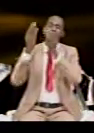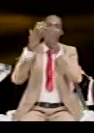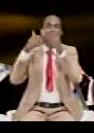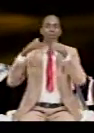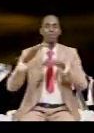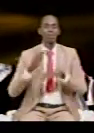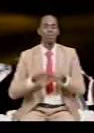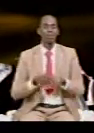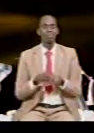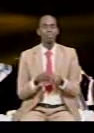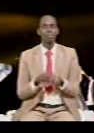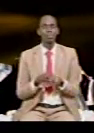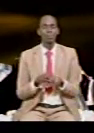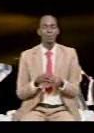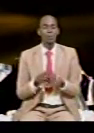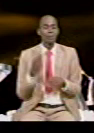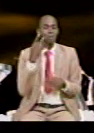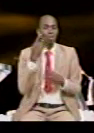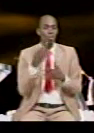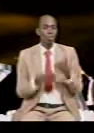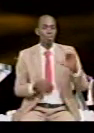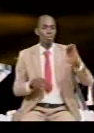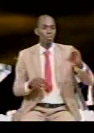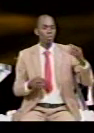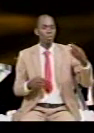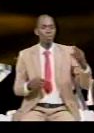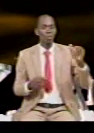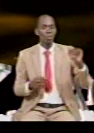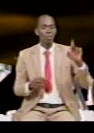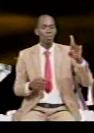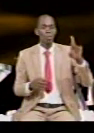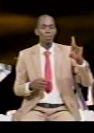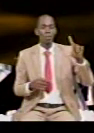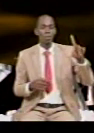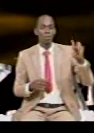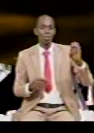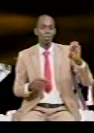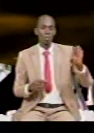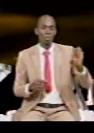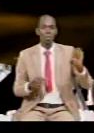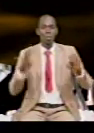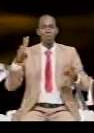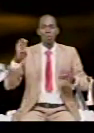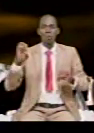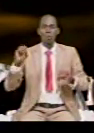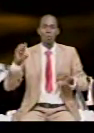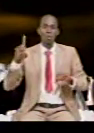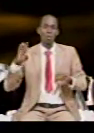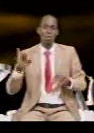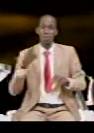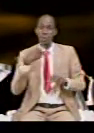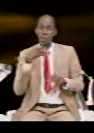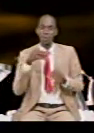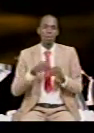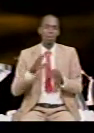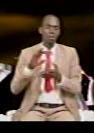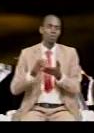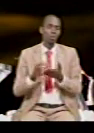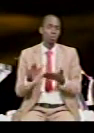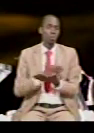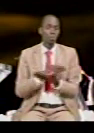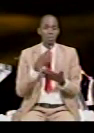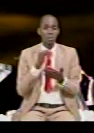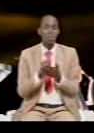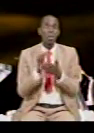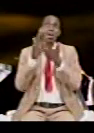what Charles Wesley Naylor says in his song. He says, heaven is a